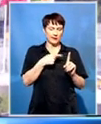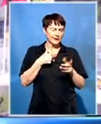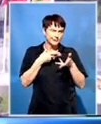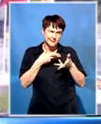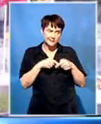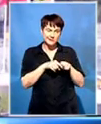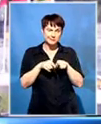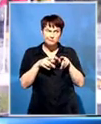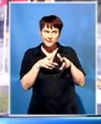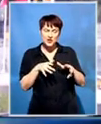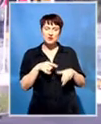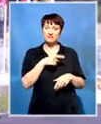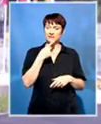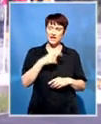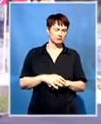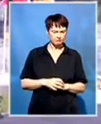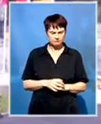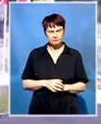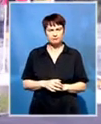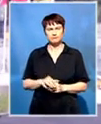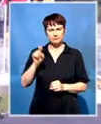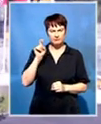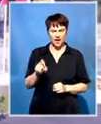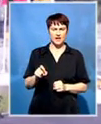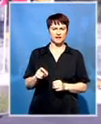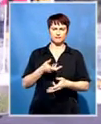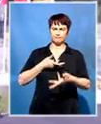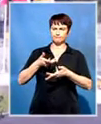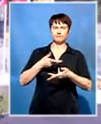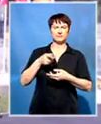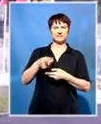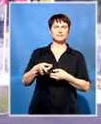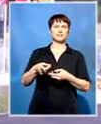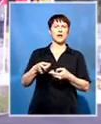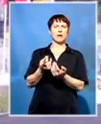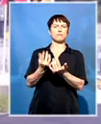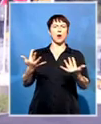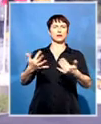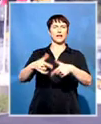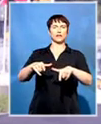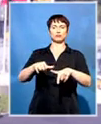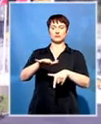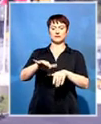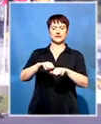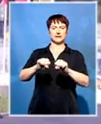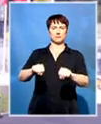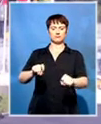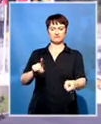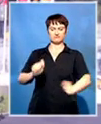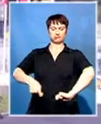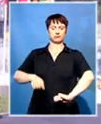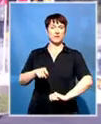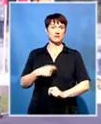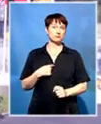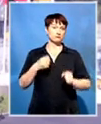achievable, she also said it's not going to be an excuse for us not to talk about restructuring the multilateral system. I can confirm President Zuma has arrived in the country about an